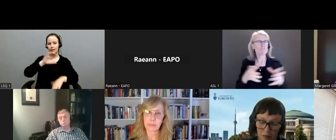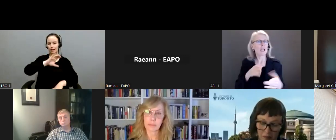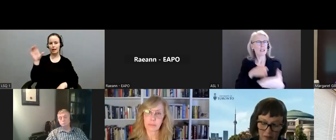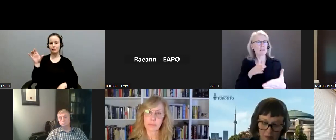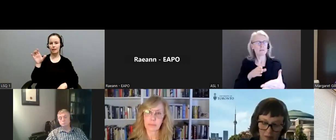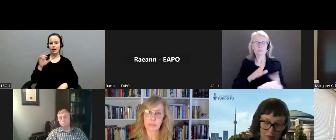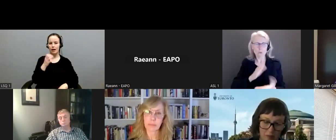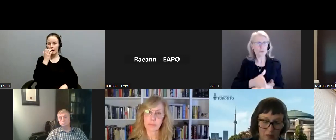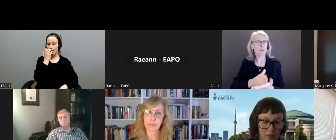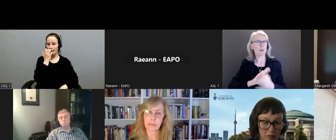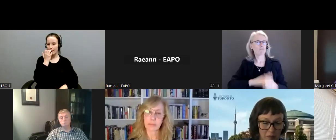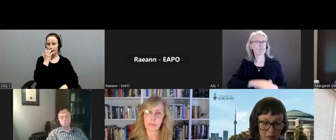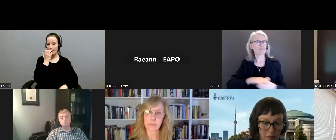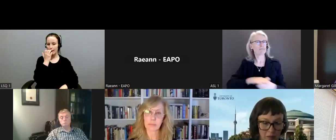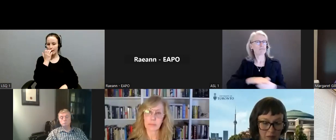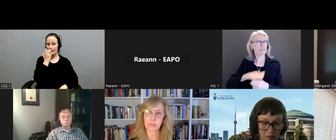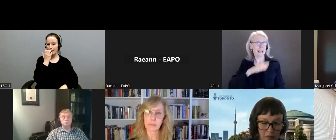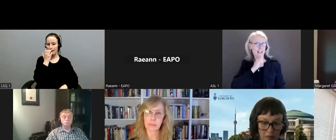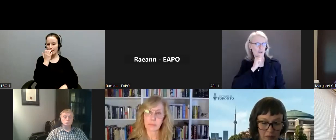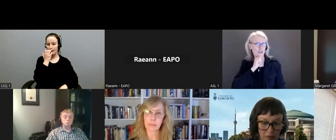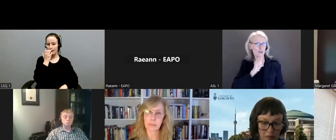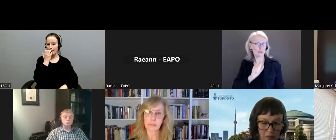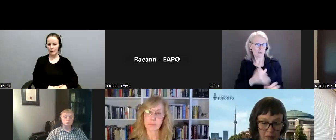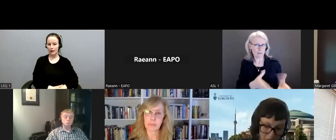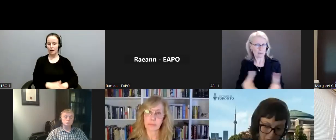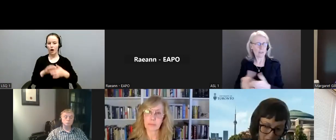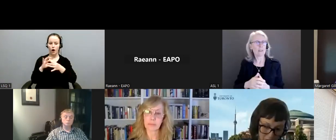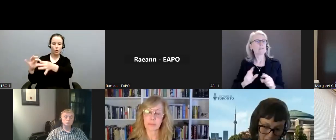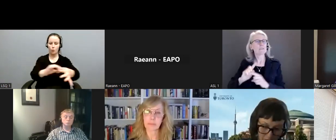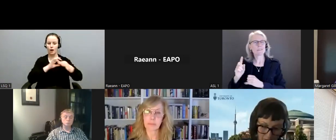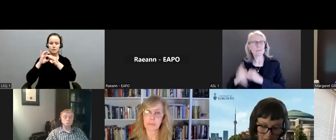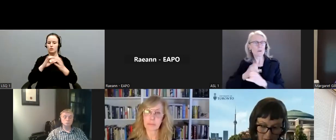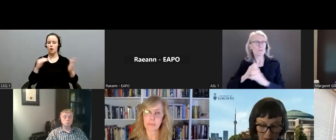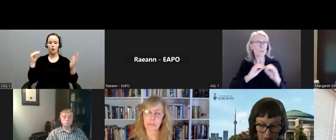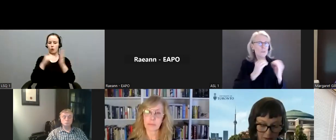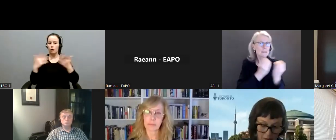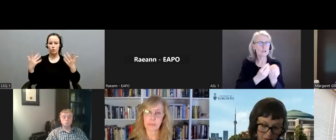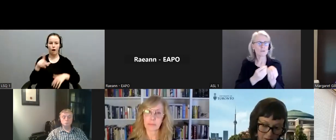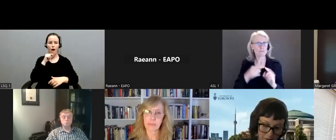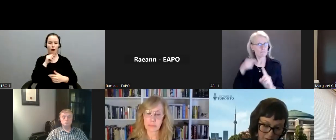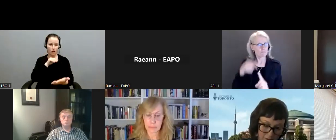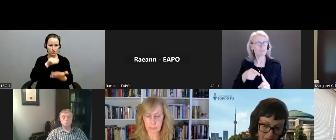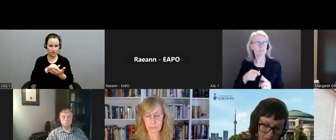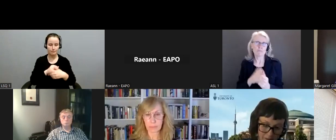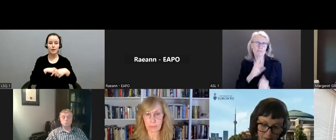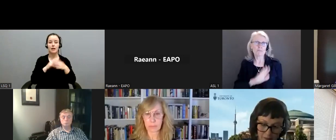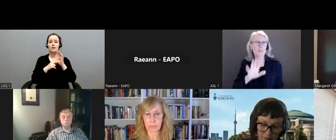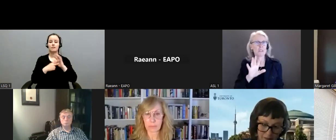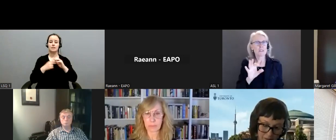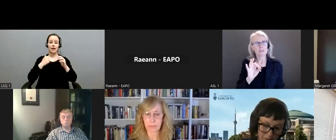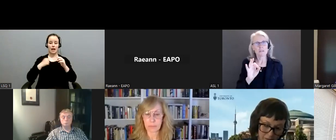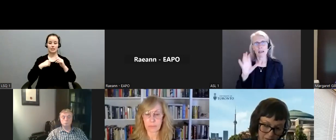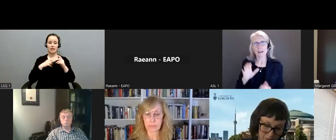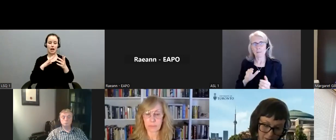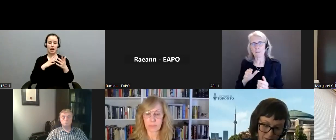of large national civil society organizations on aging with access to approximately 9 million older